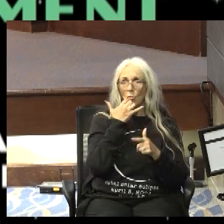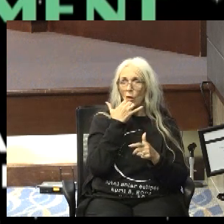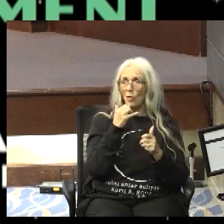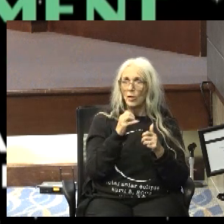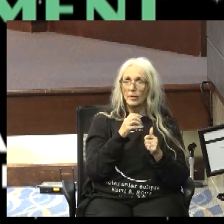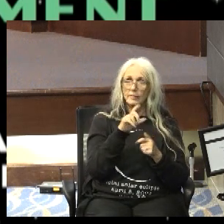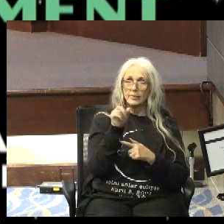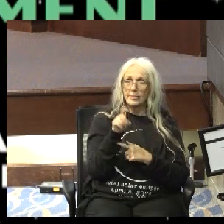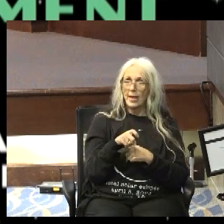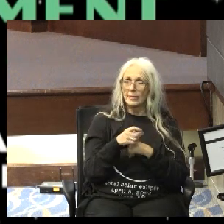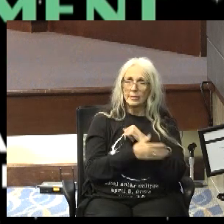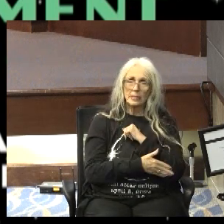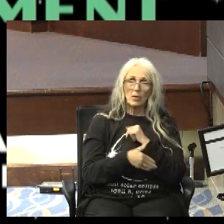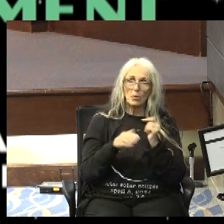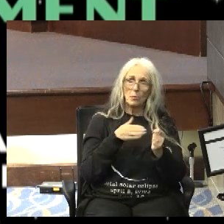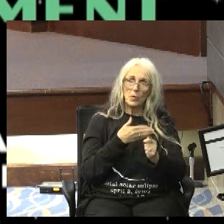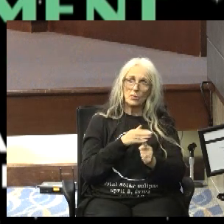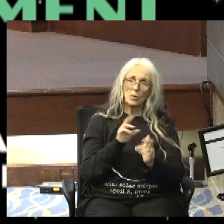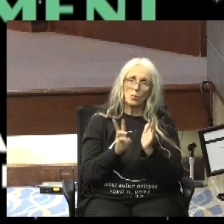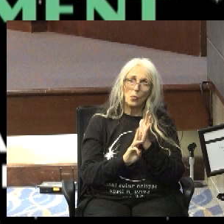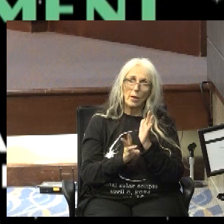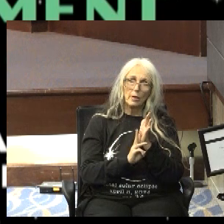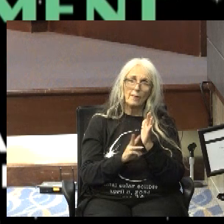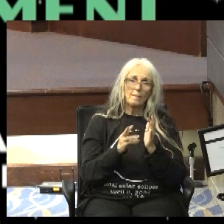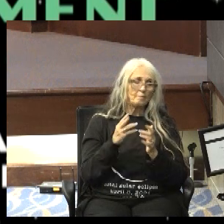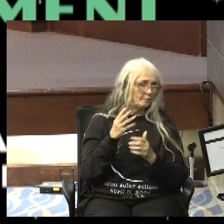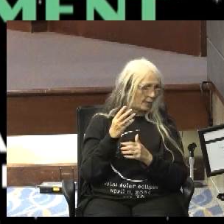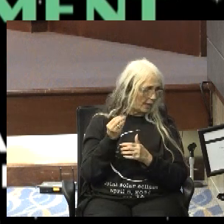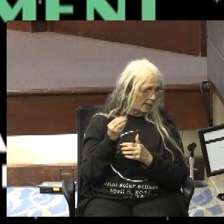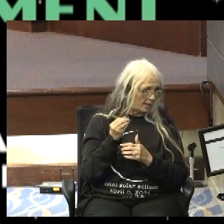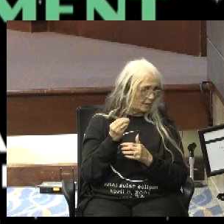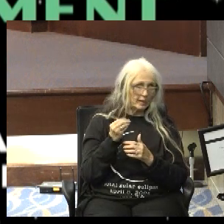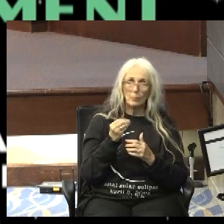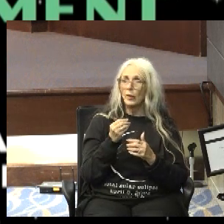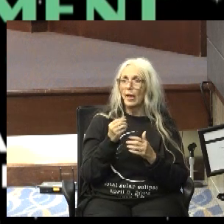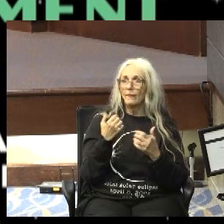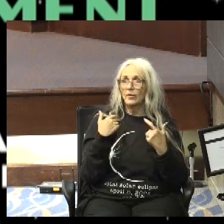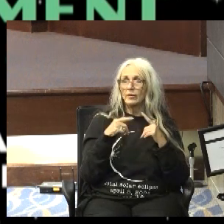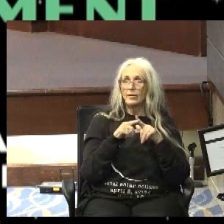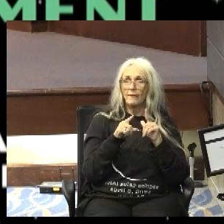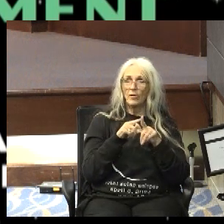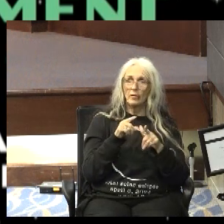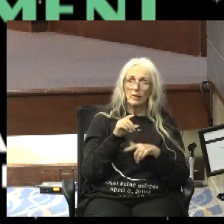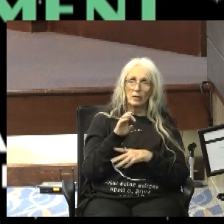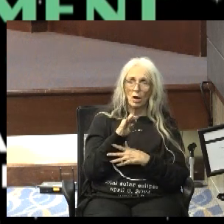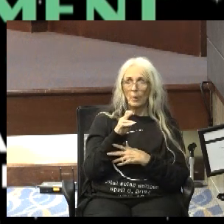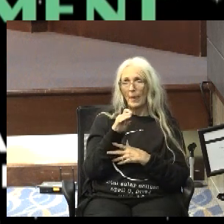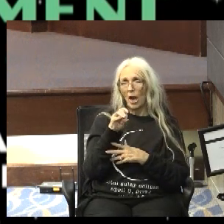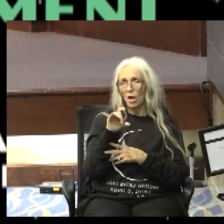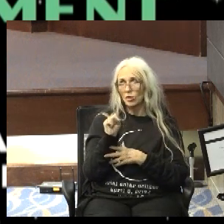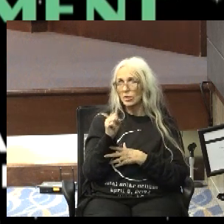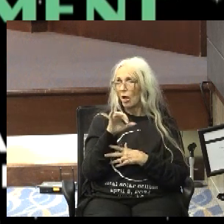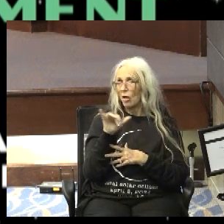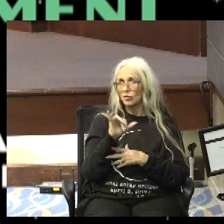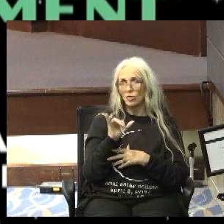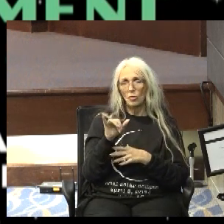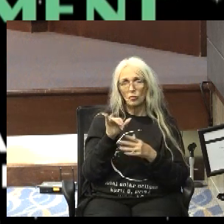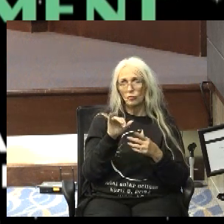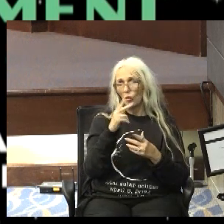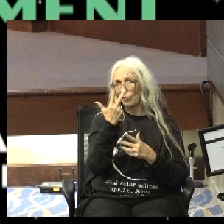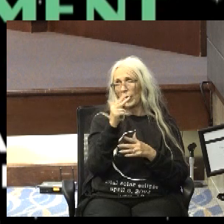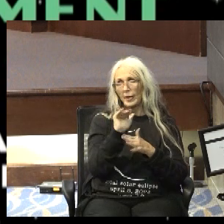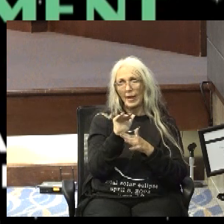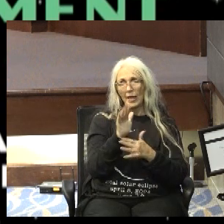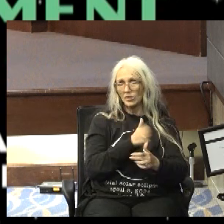country music in Waco. And so we had the White Yoke, up-and-coming artists, Caitlin Butts and Ty Myers as well, to round out our three nights